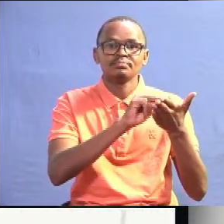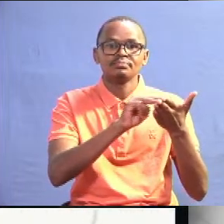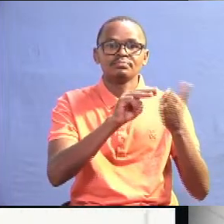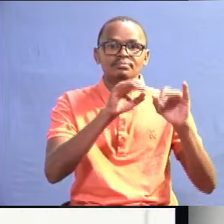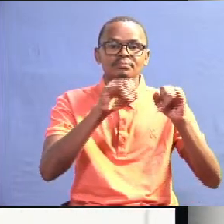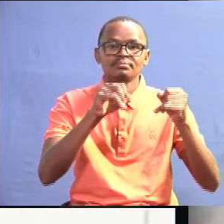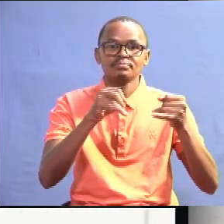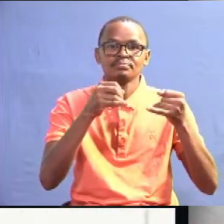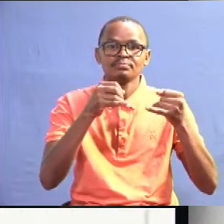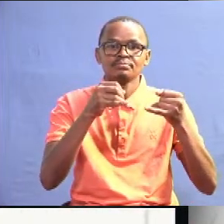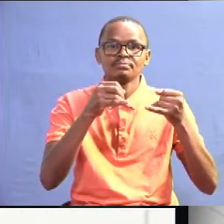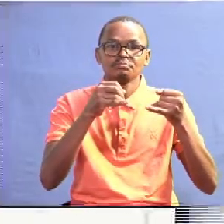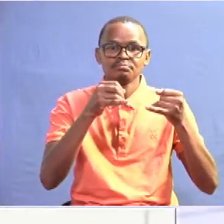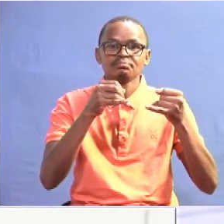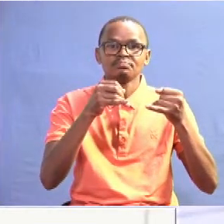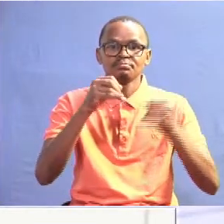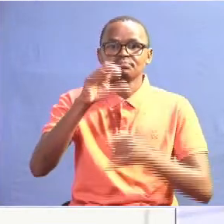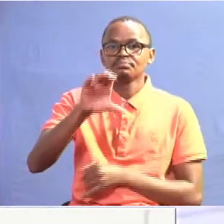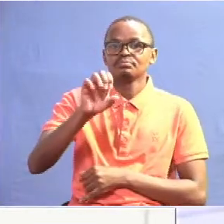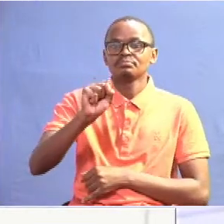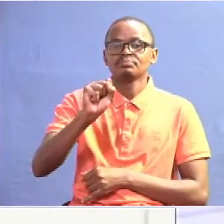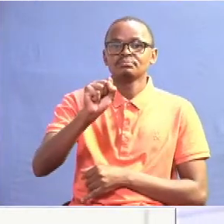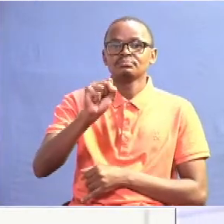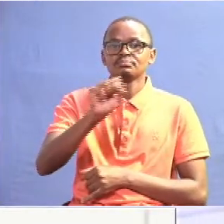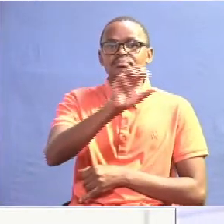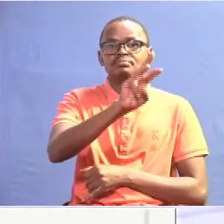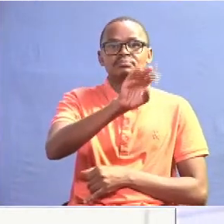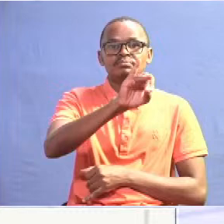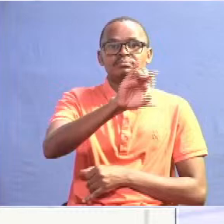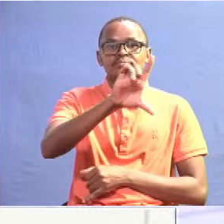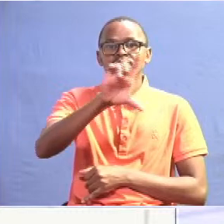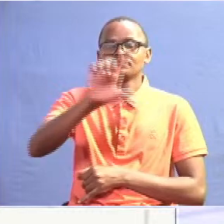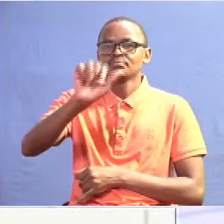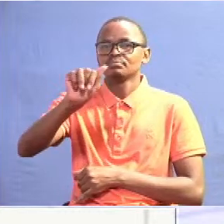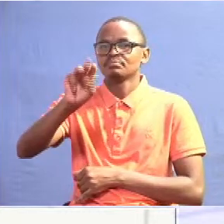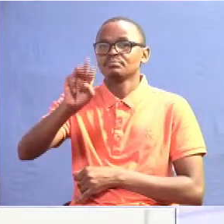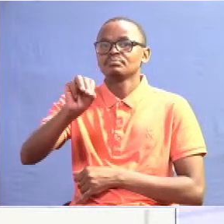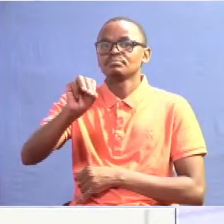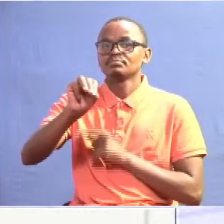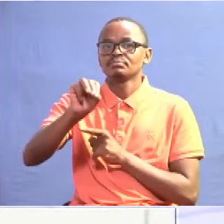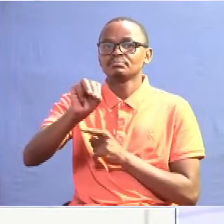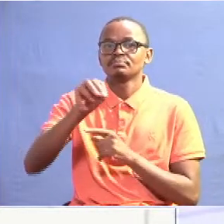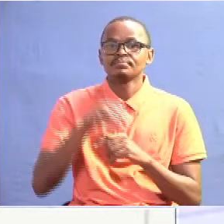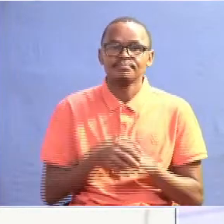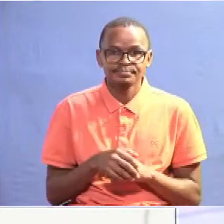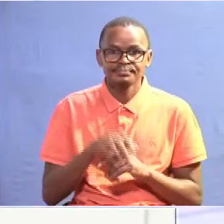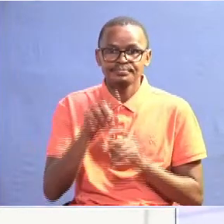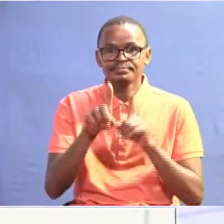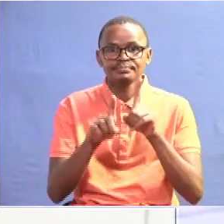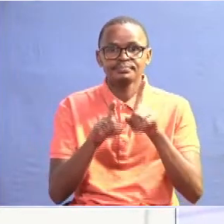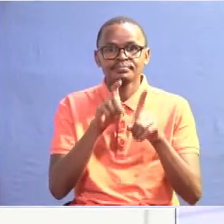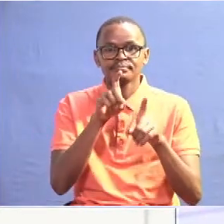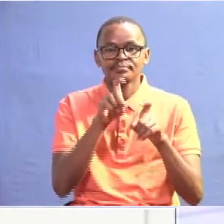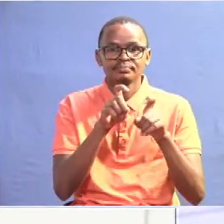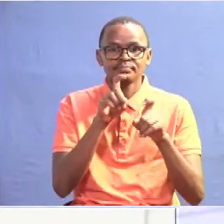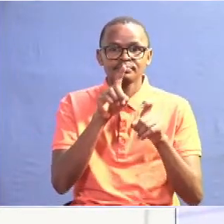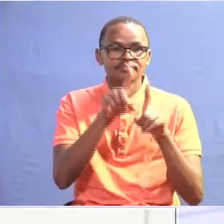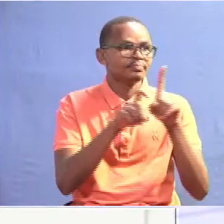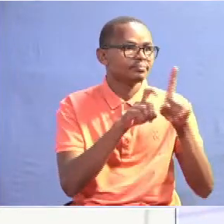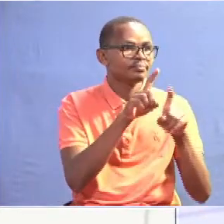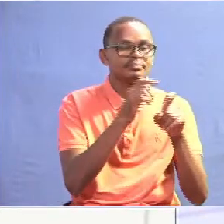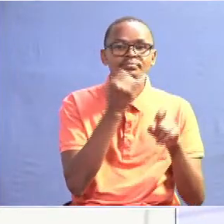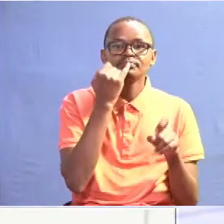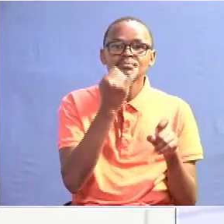new sheriff in town, William Kabogo. Now, the question that lingers on